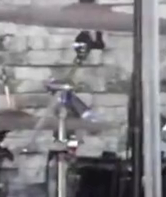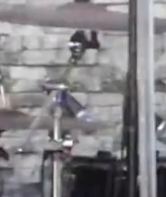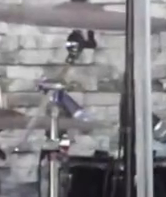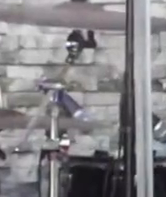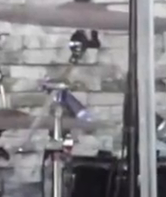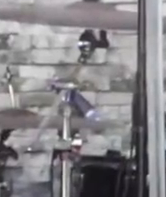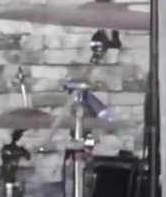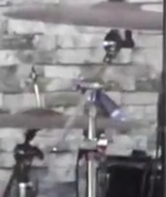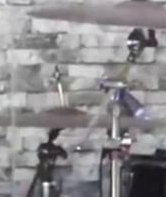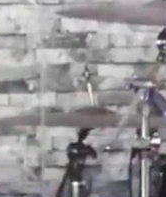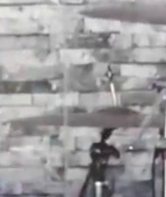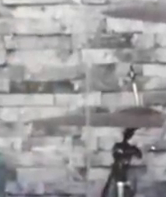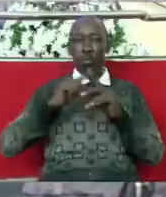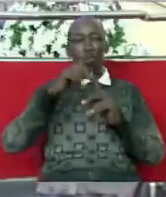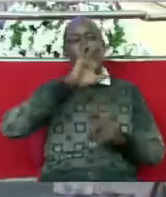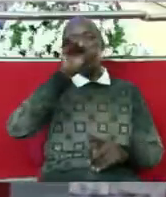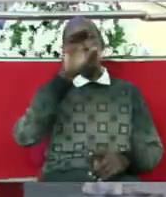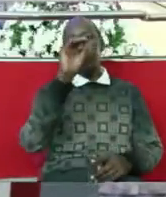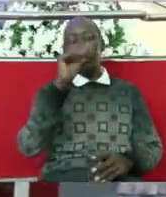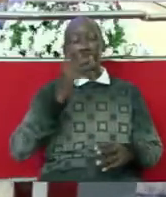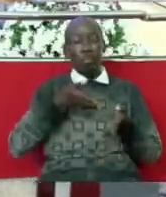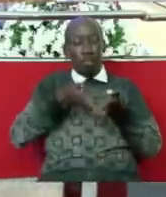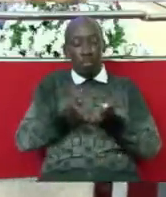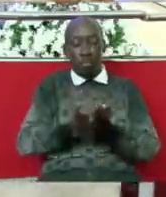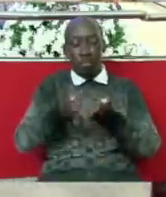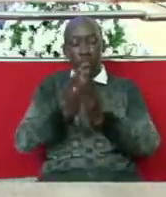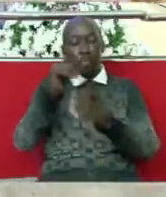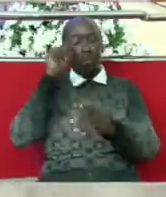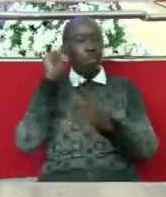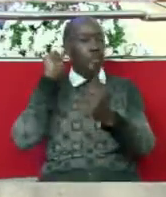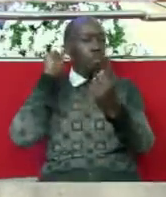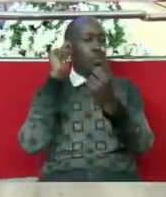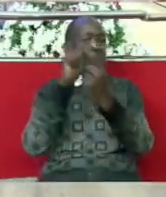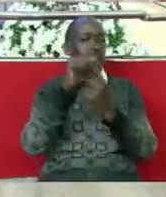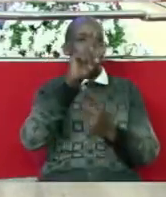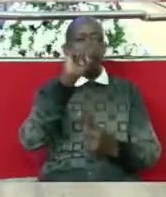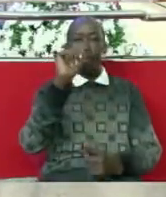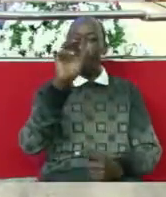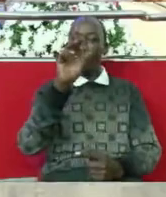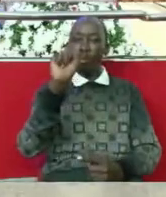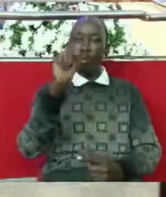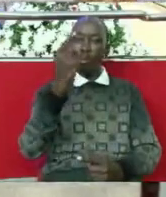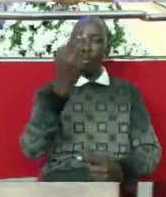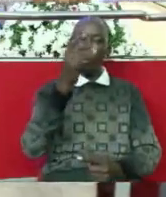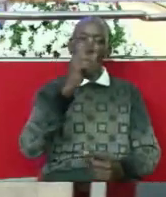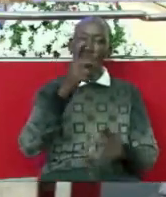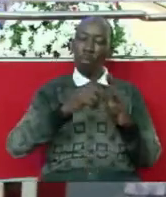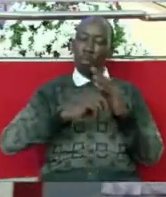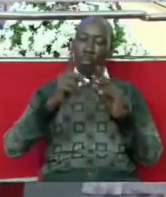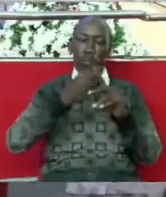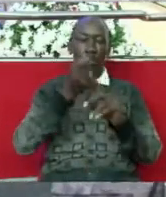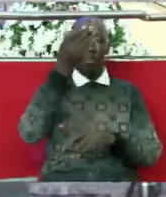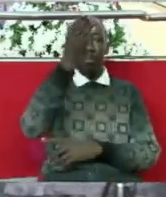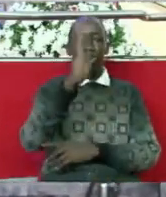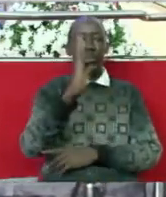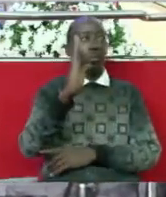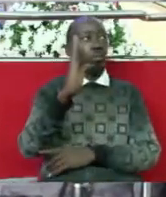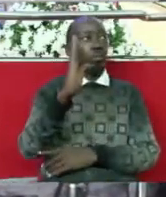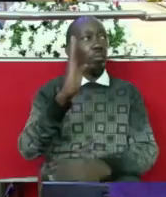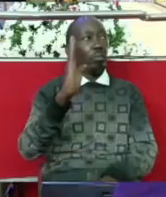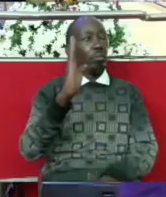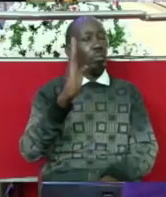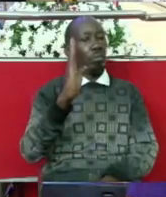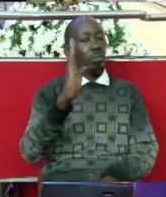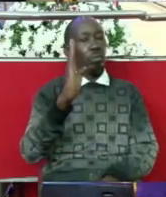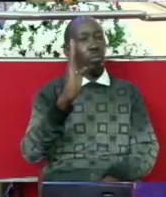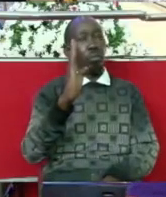to Joppa and then getting a ship and heading towards Tarshish that he was going to disappear from God. Jonah alikuwa anafikiria kwamba akienda Joppa na